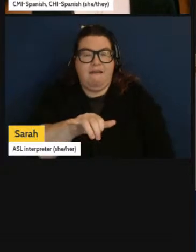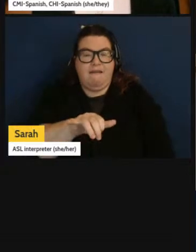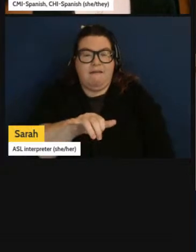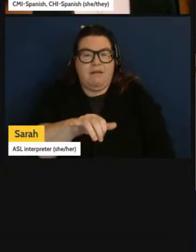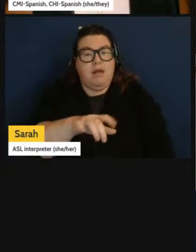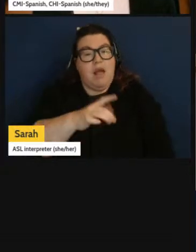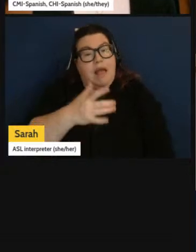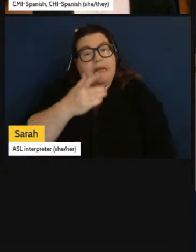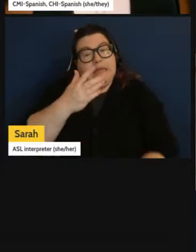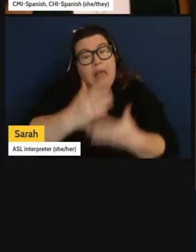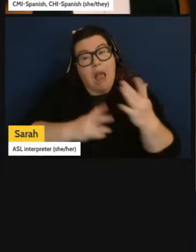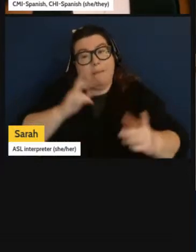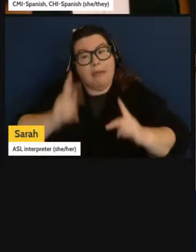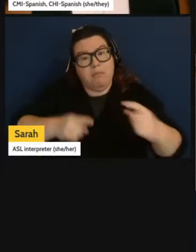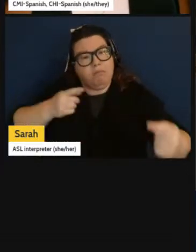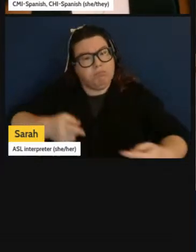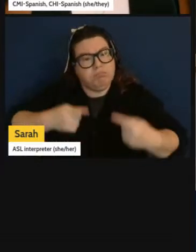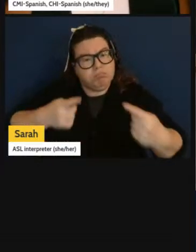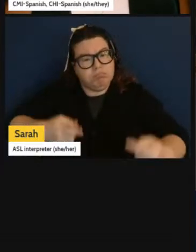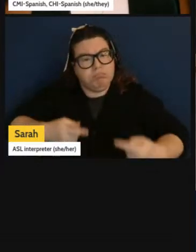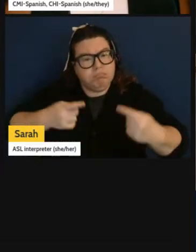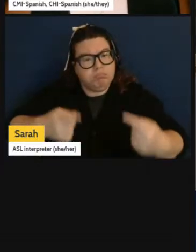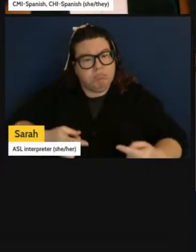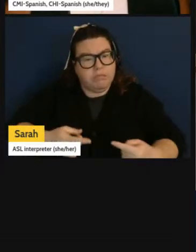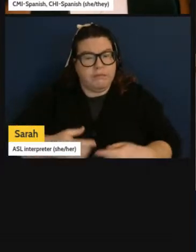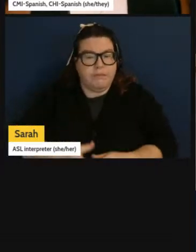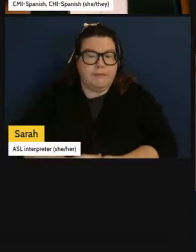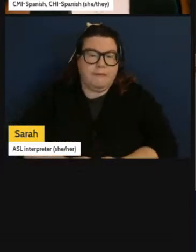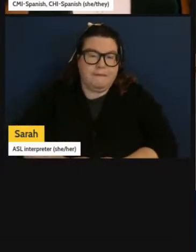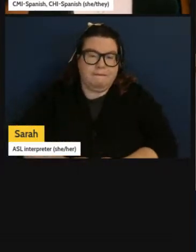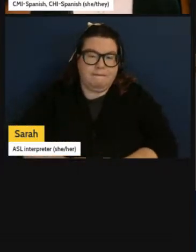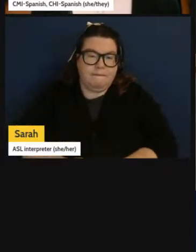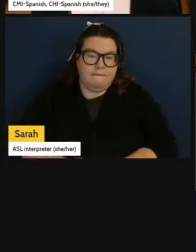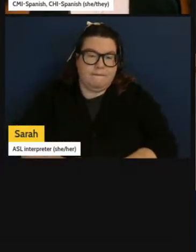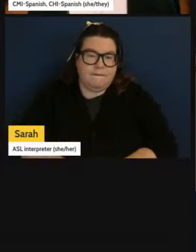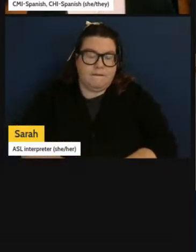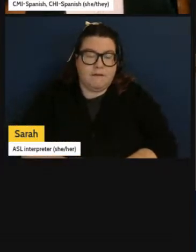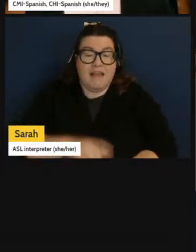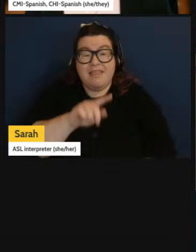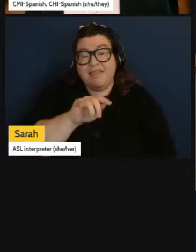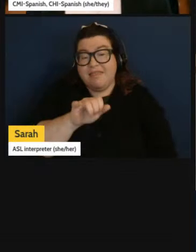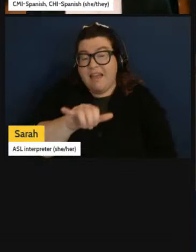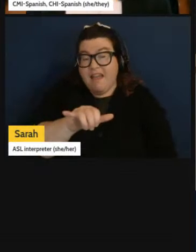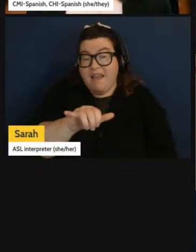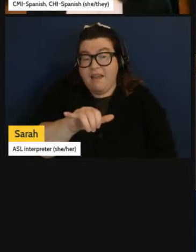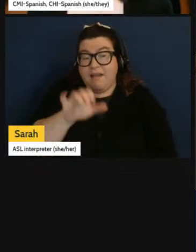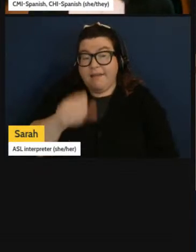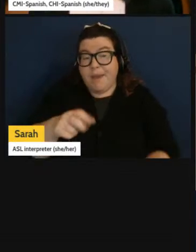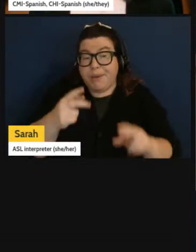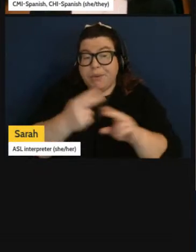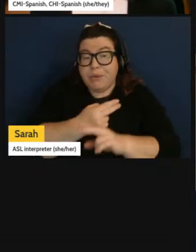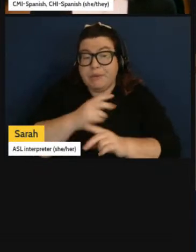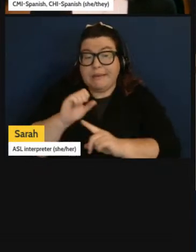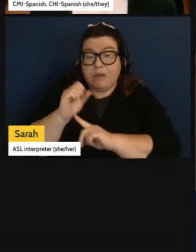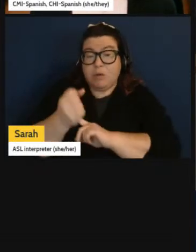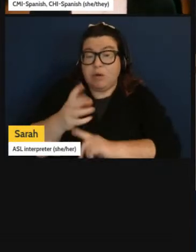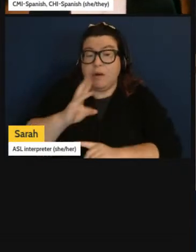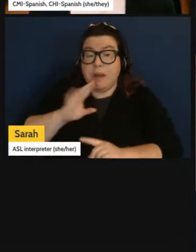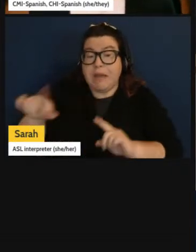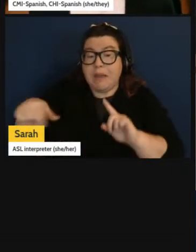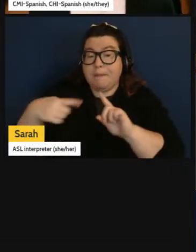people struggling with this. So the singular they can be used in situations in which someone is talking about